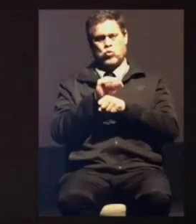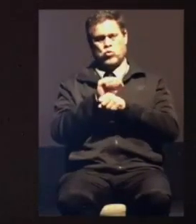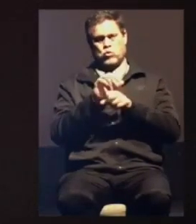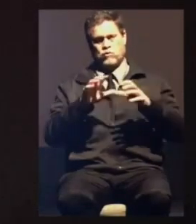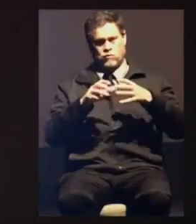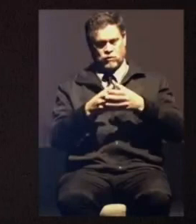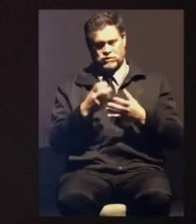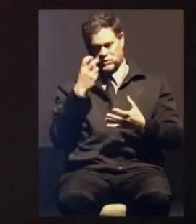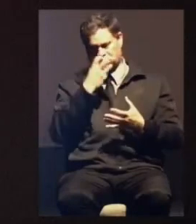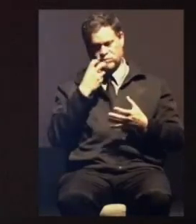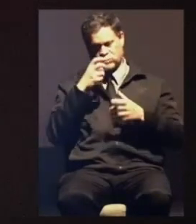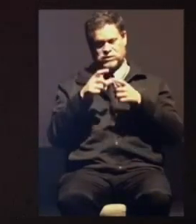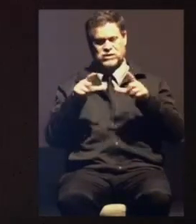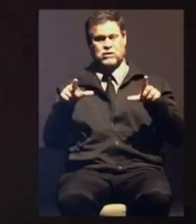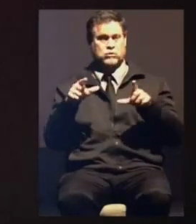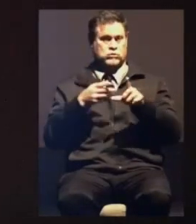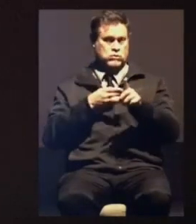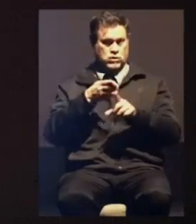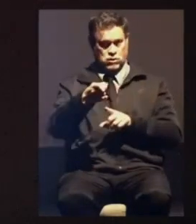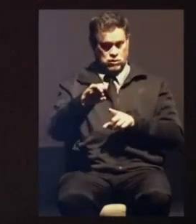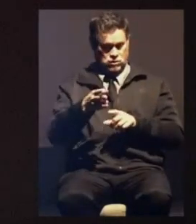workforce for speech-language pathology.